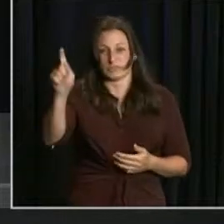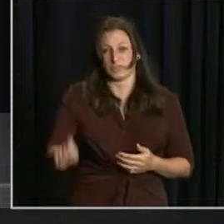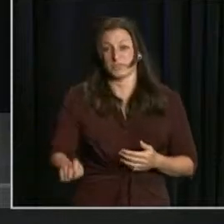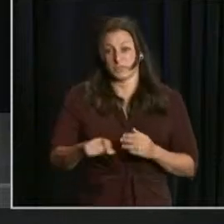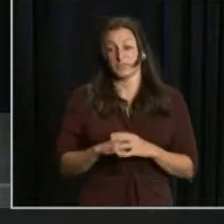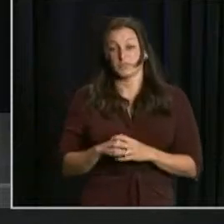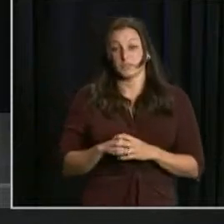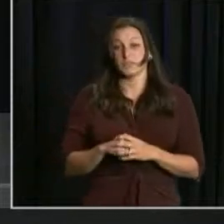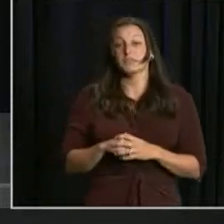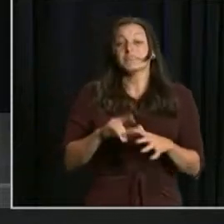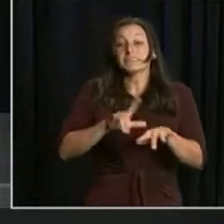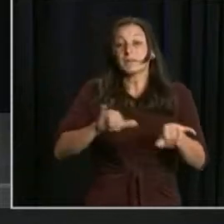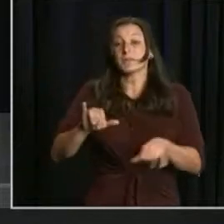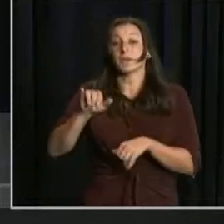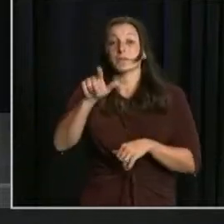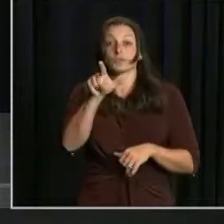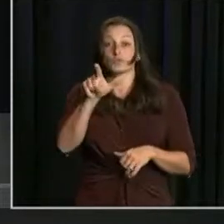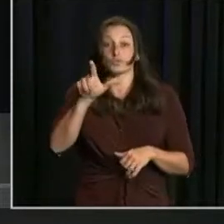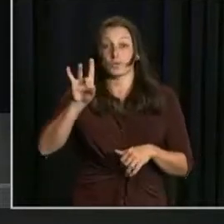time,